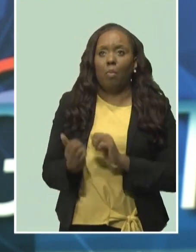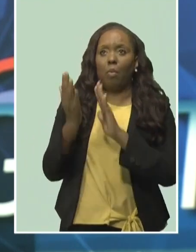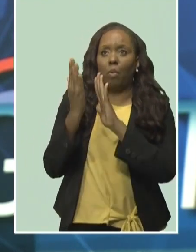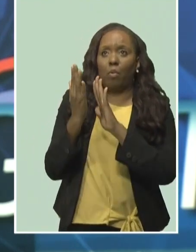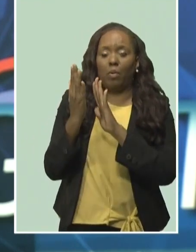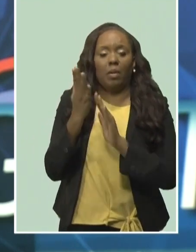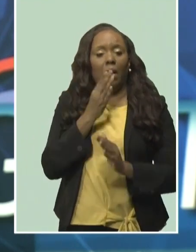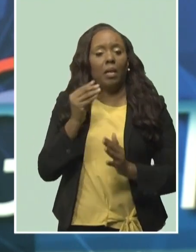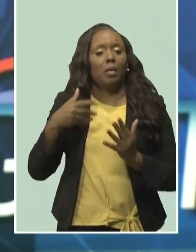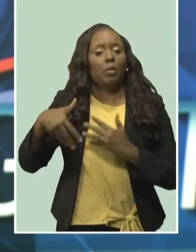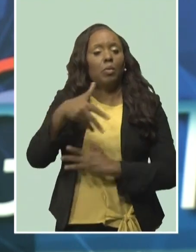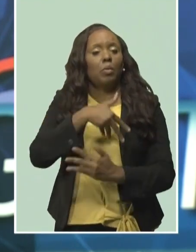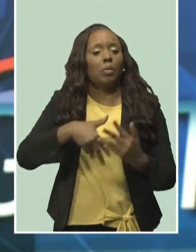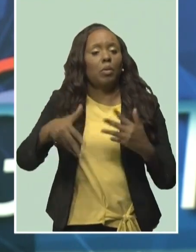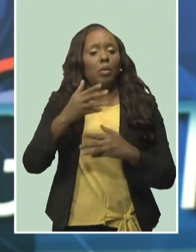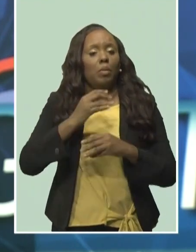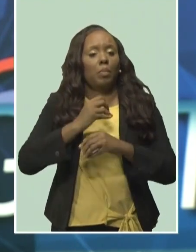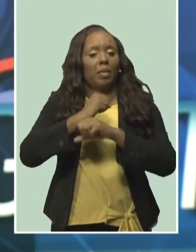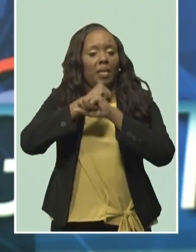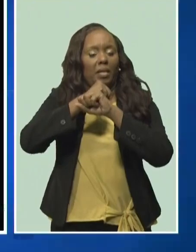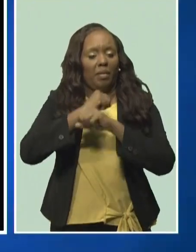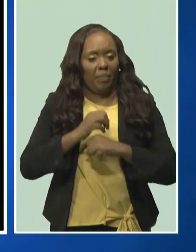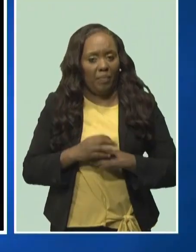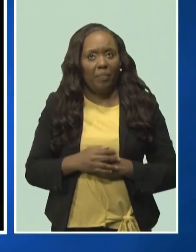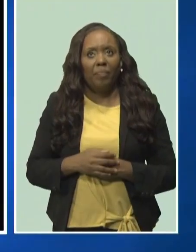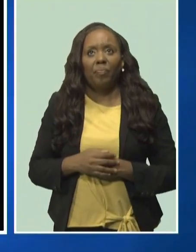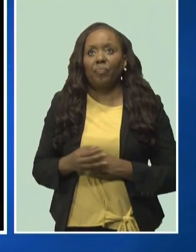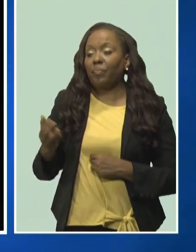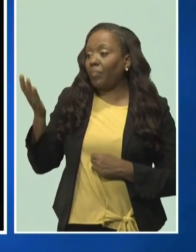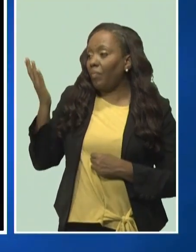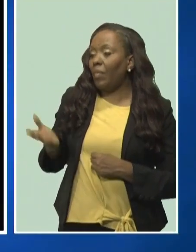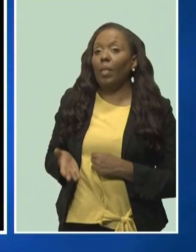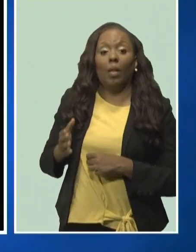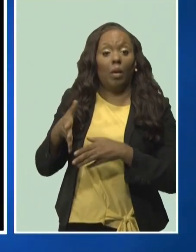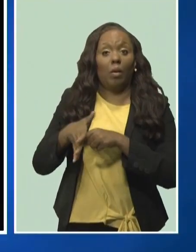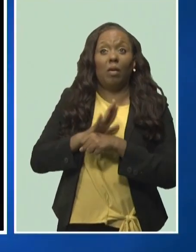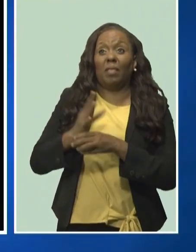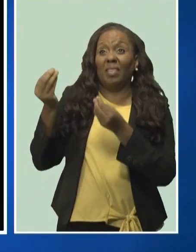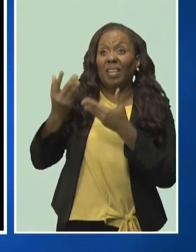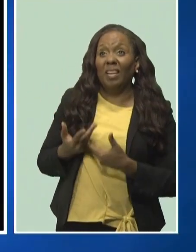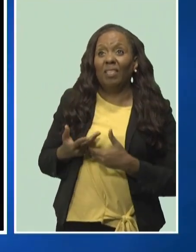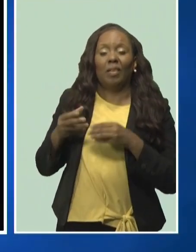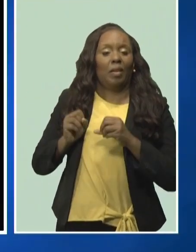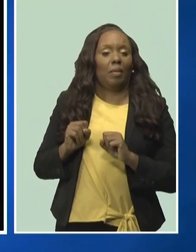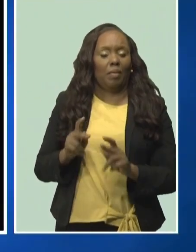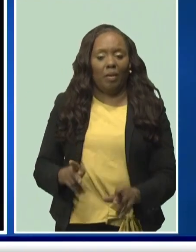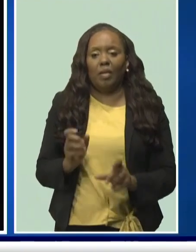social protection. COVID gave us an opportunity to strengthen social protection and